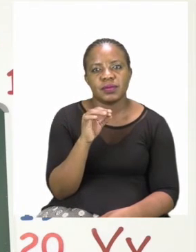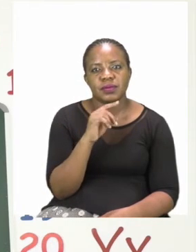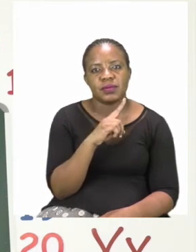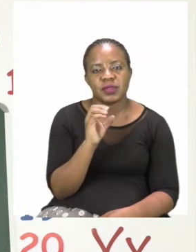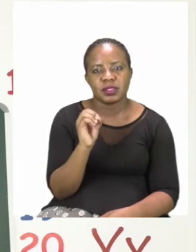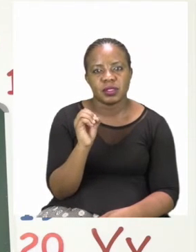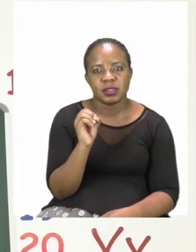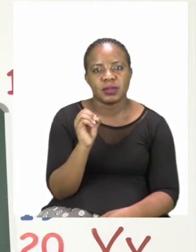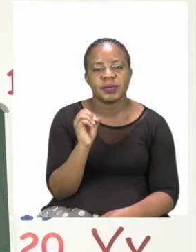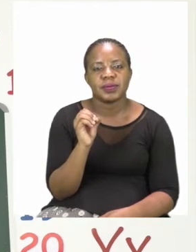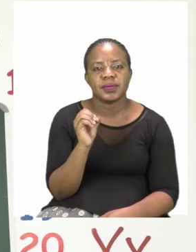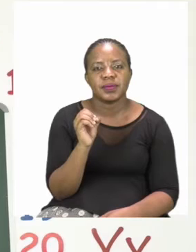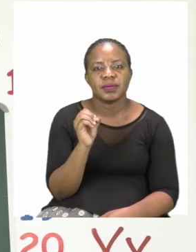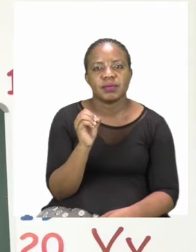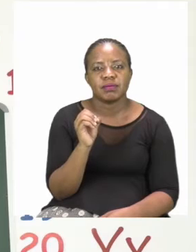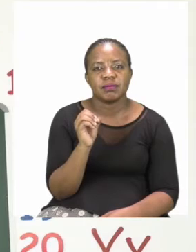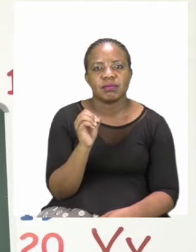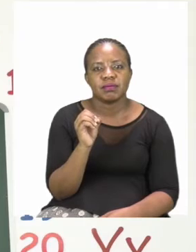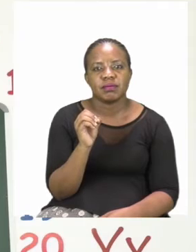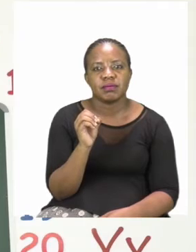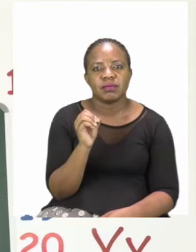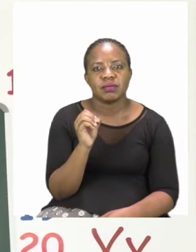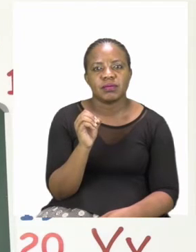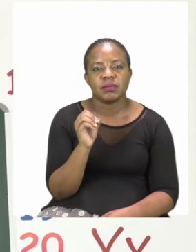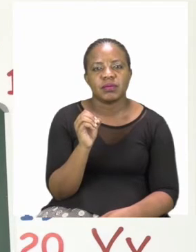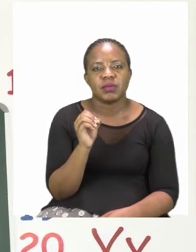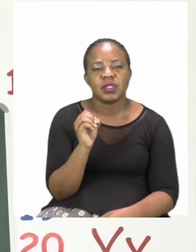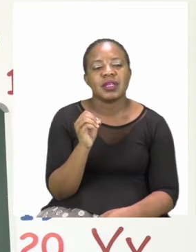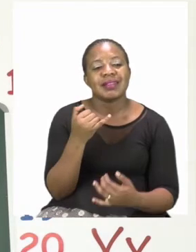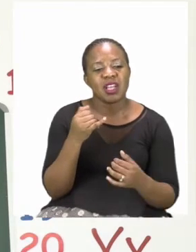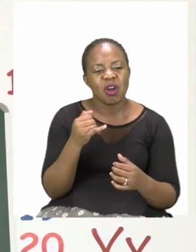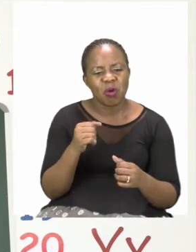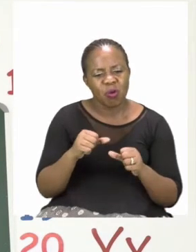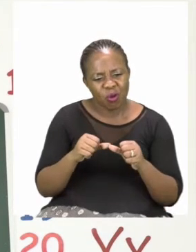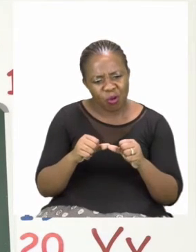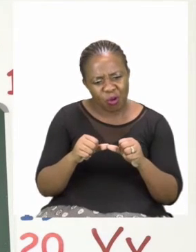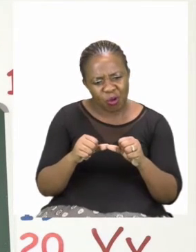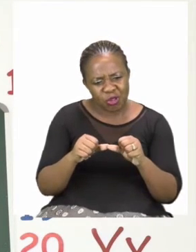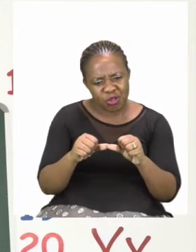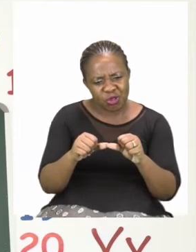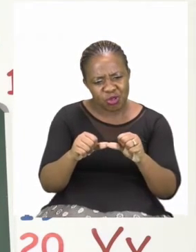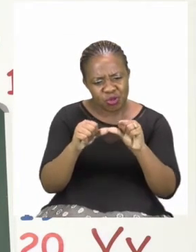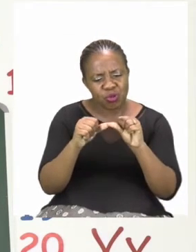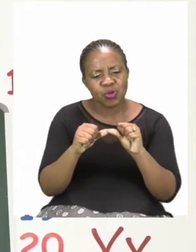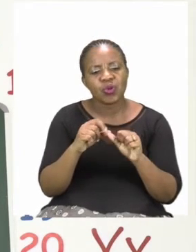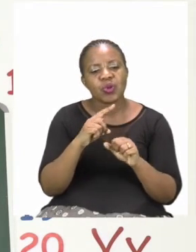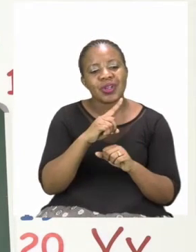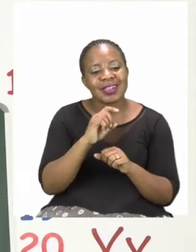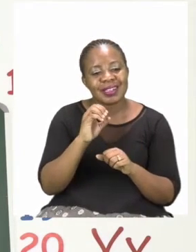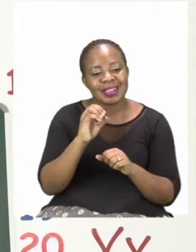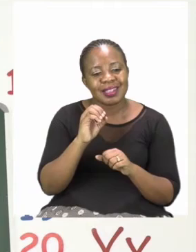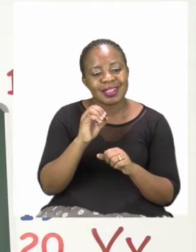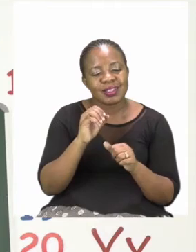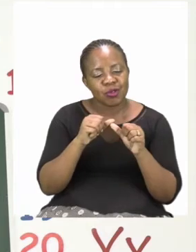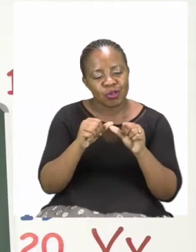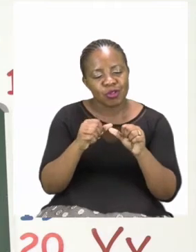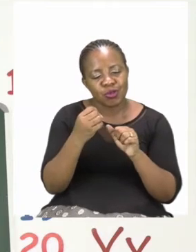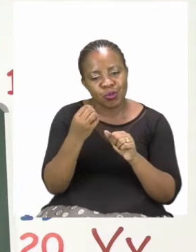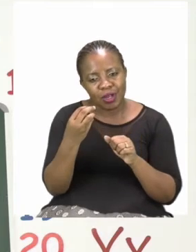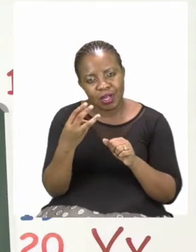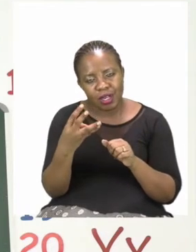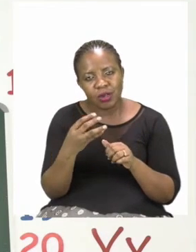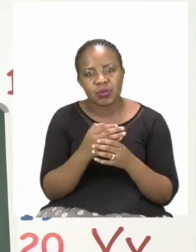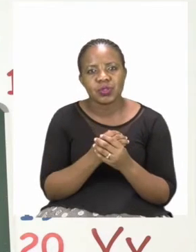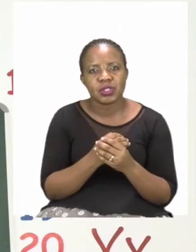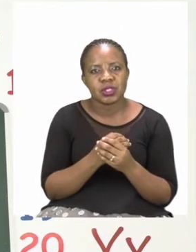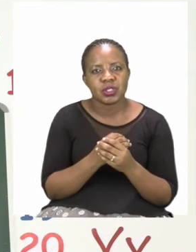10. And now we are going to count on and cross out our sticks. The next number after